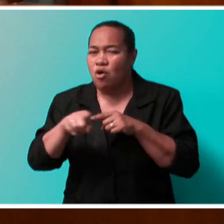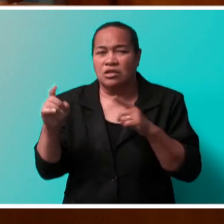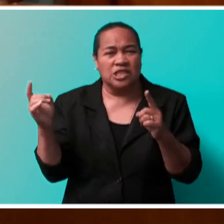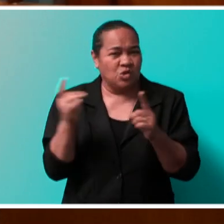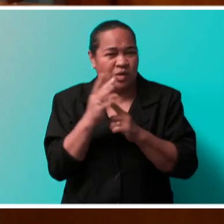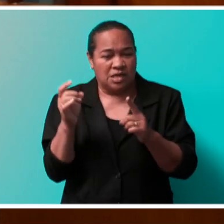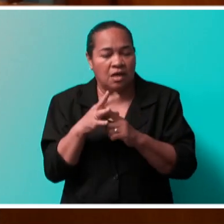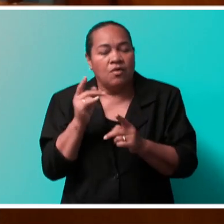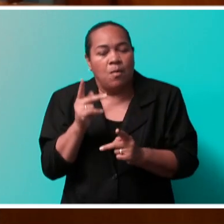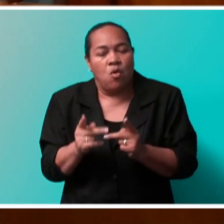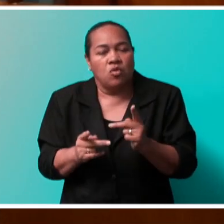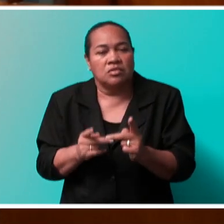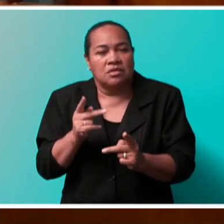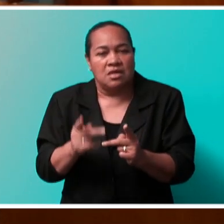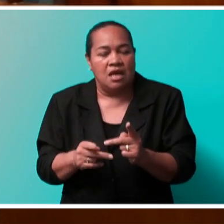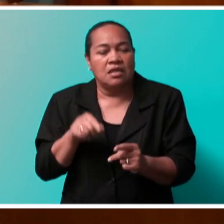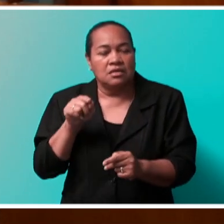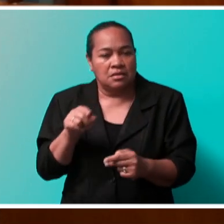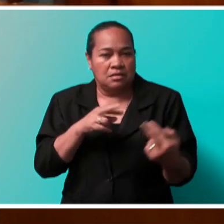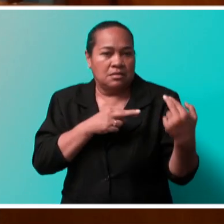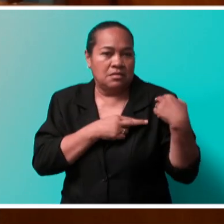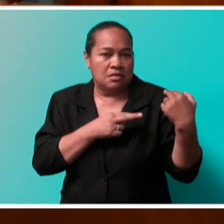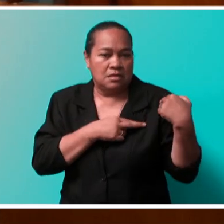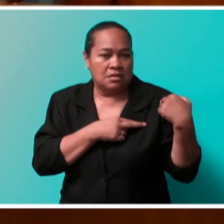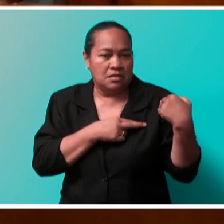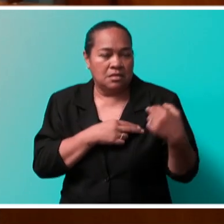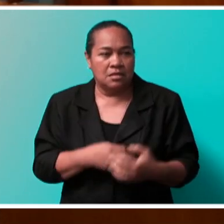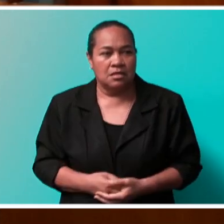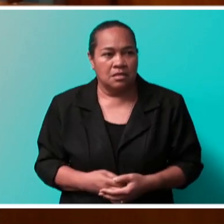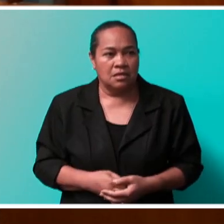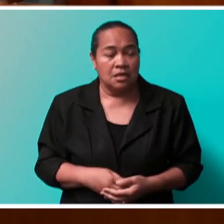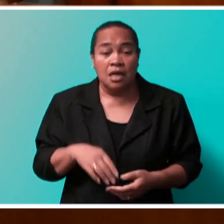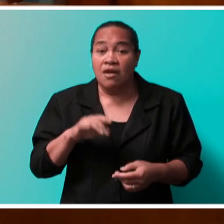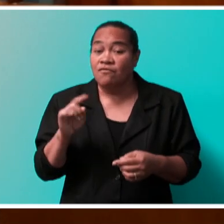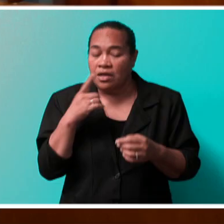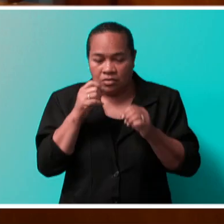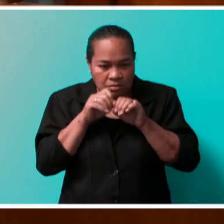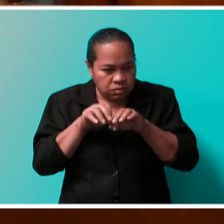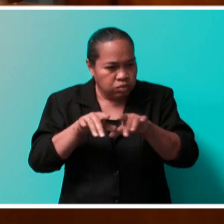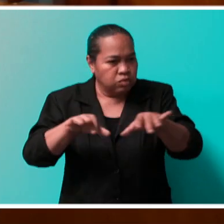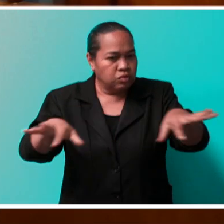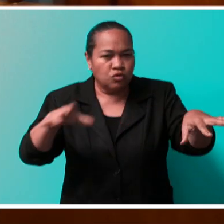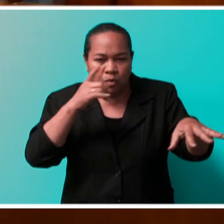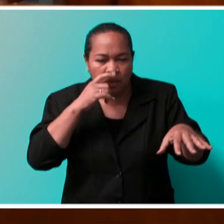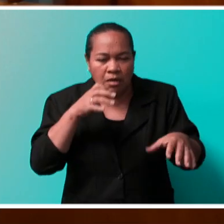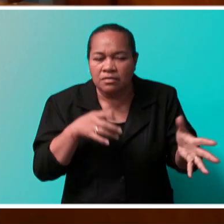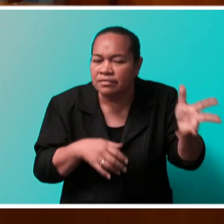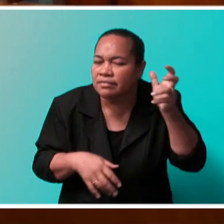of the process. It is tasked with going out to the people listening to their